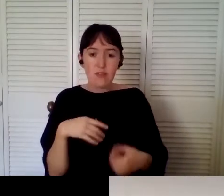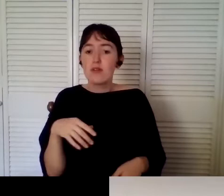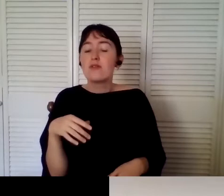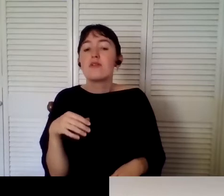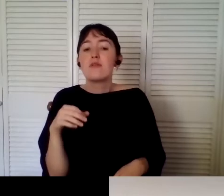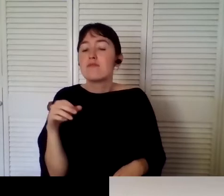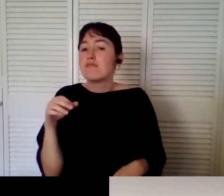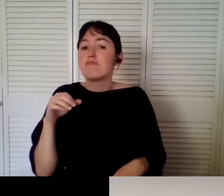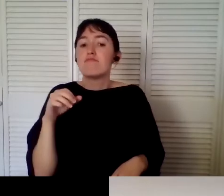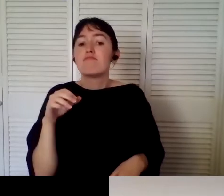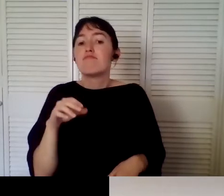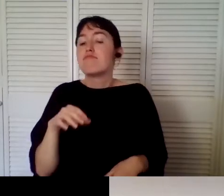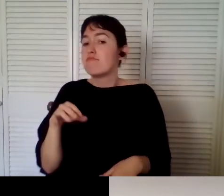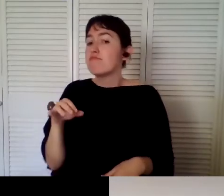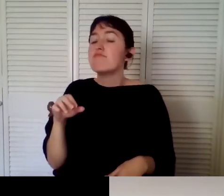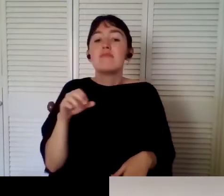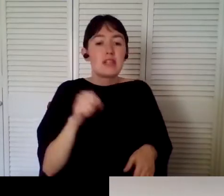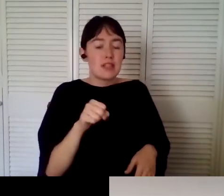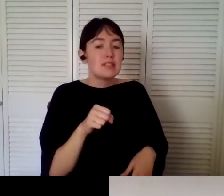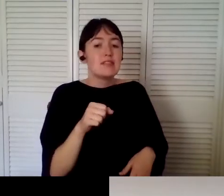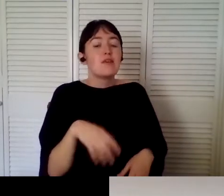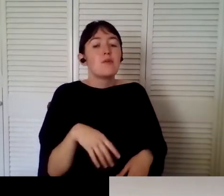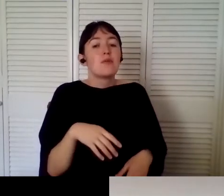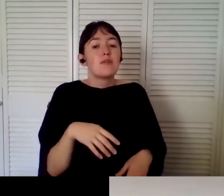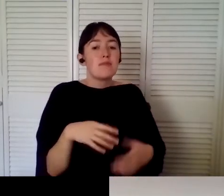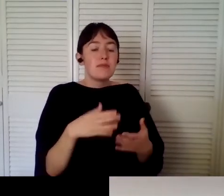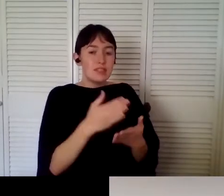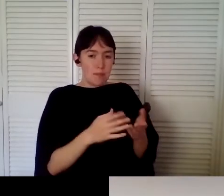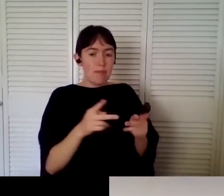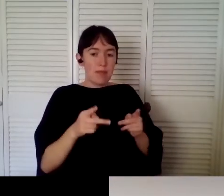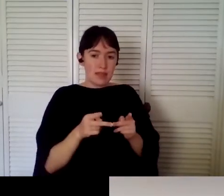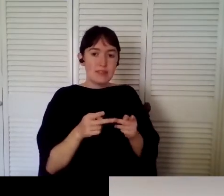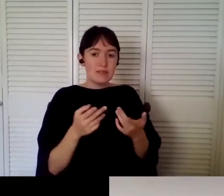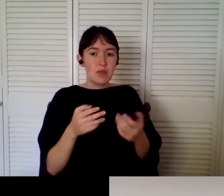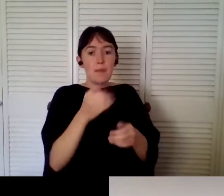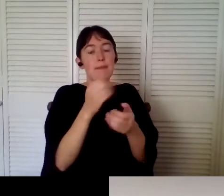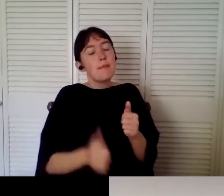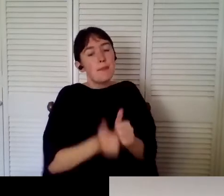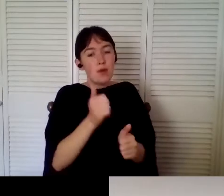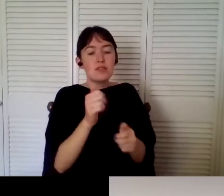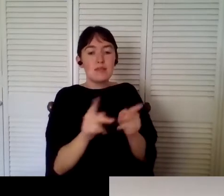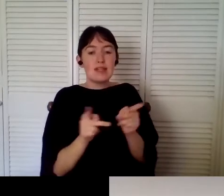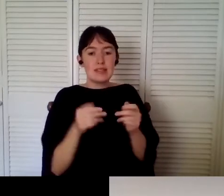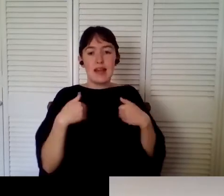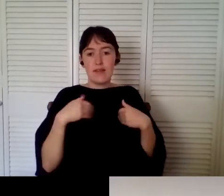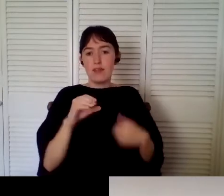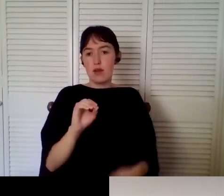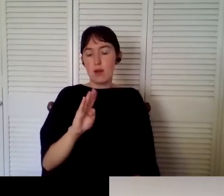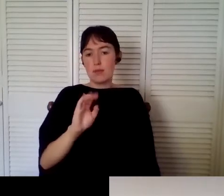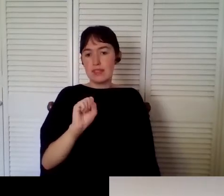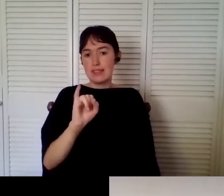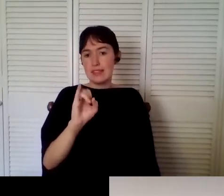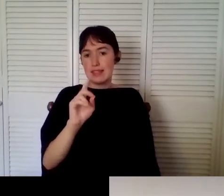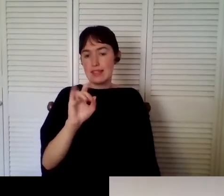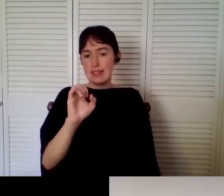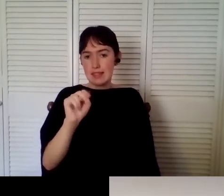many cultures and people throughout history have used obsidian because virtually every continent has volcanic activity. And even if